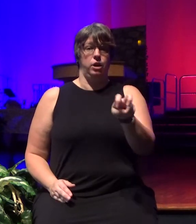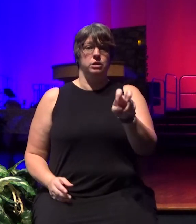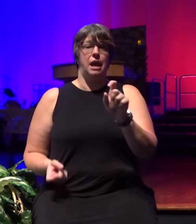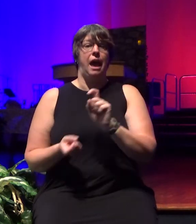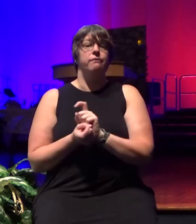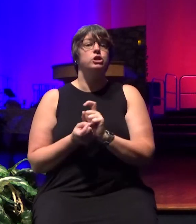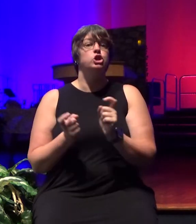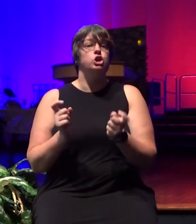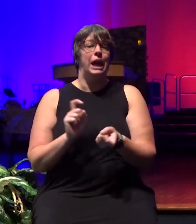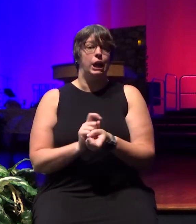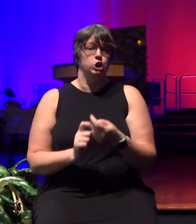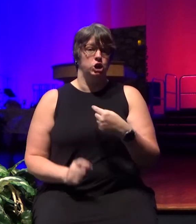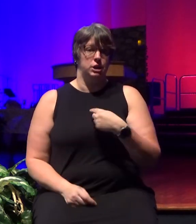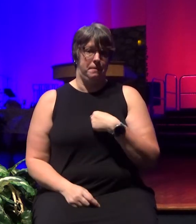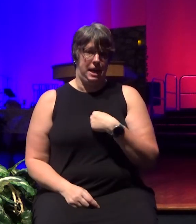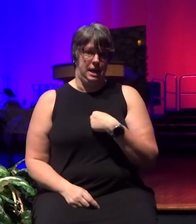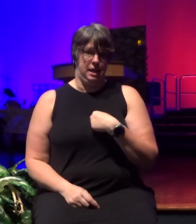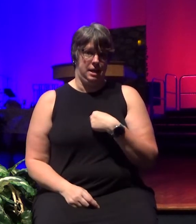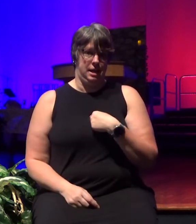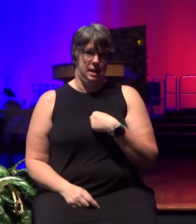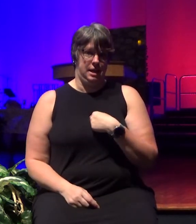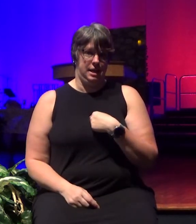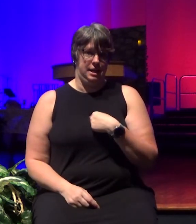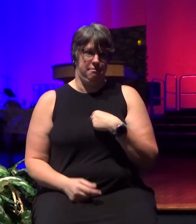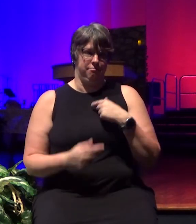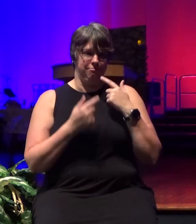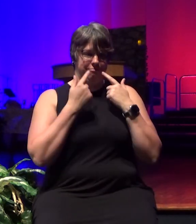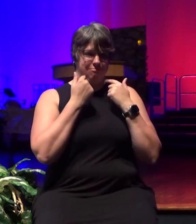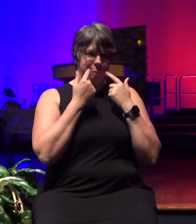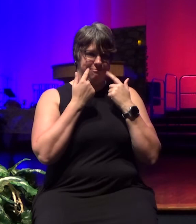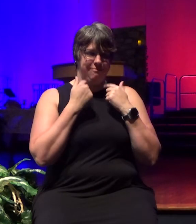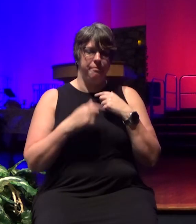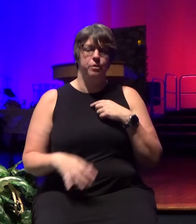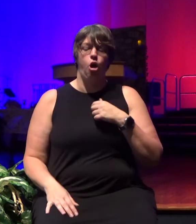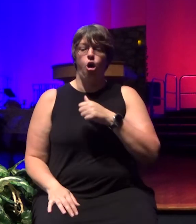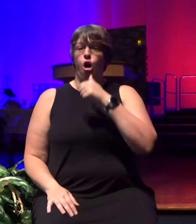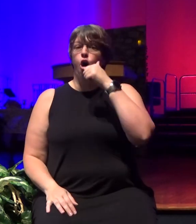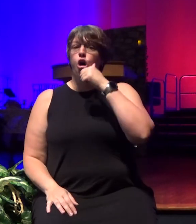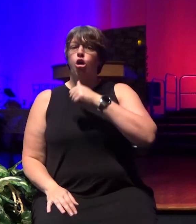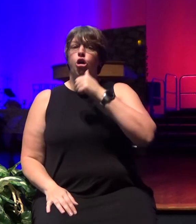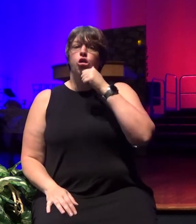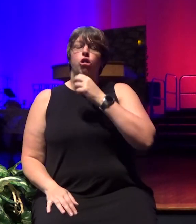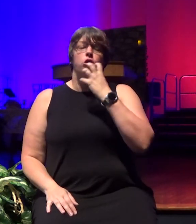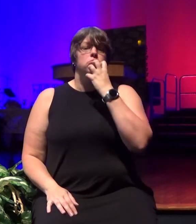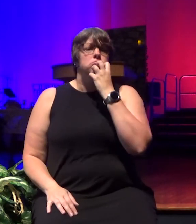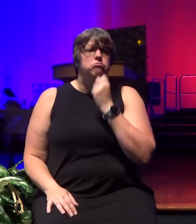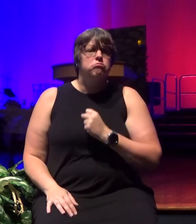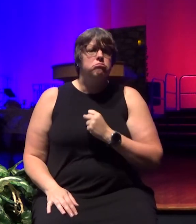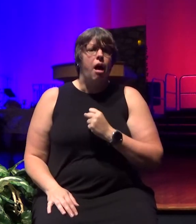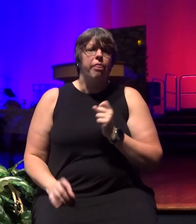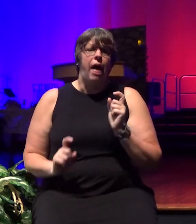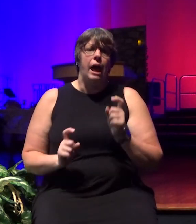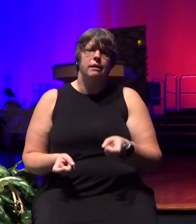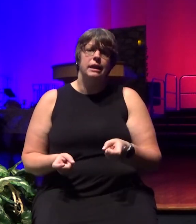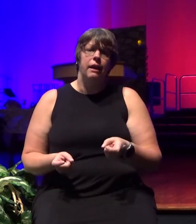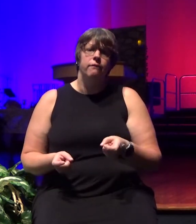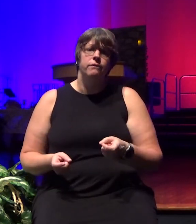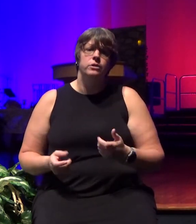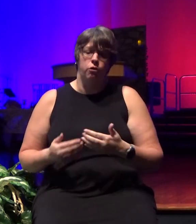going to school, doing wonderful things, meeting exciting new people. And her new life prevents her from